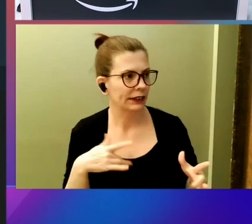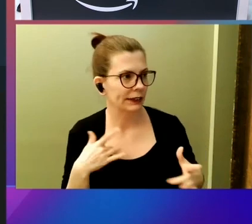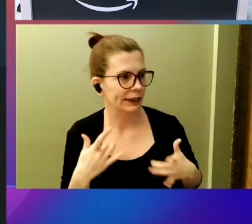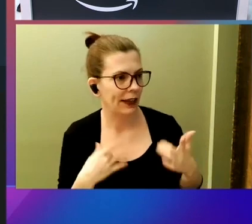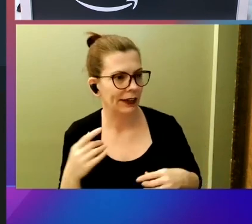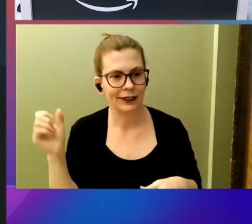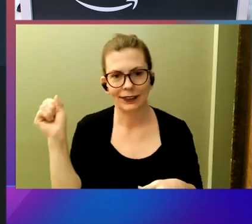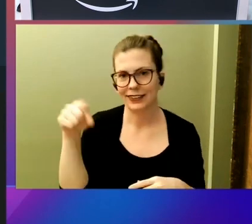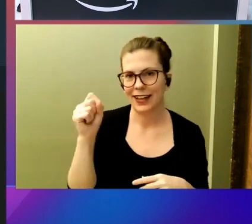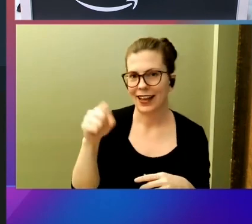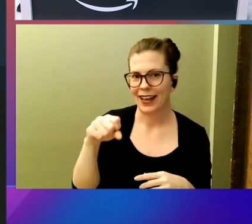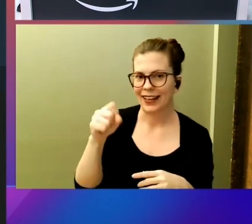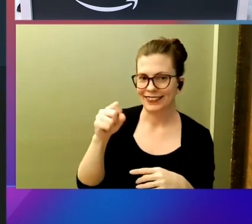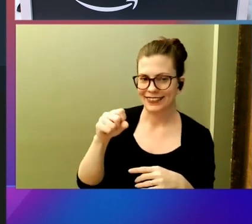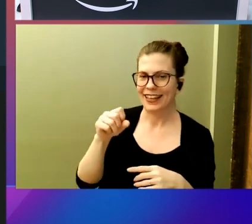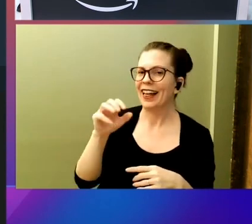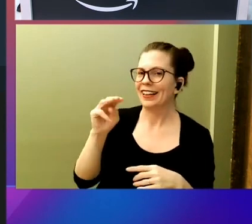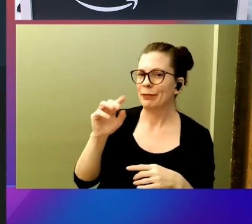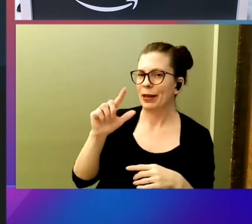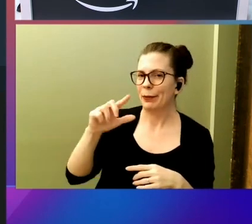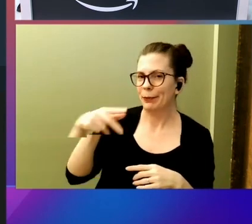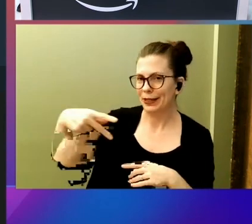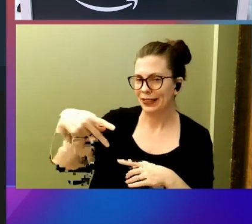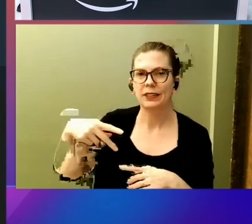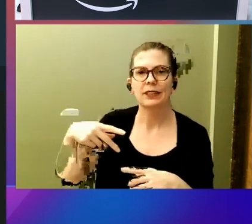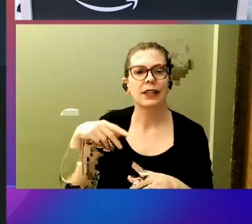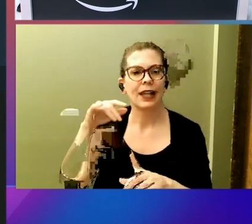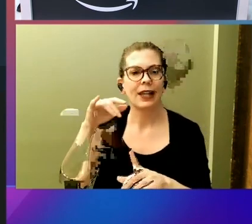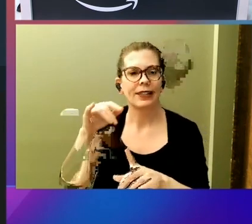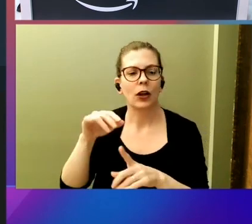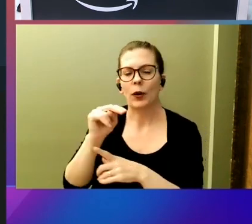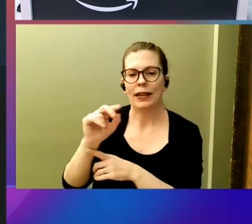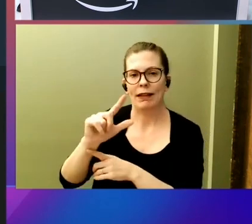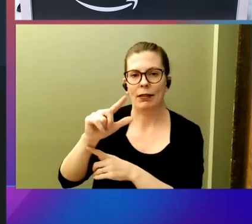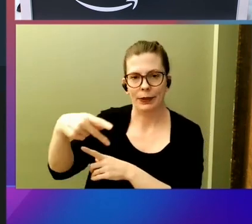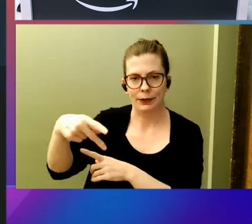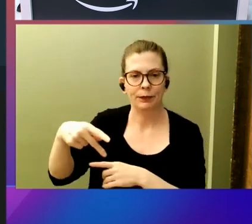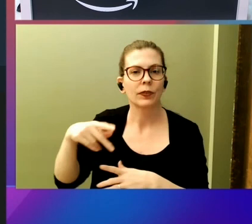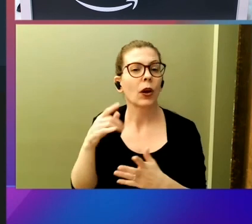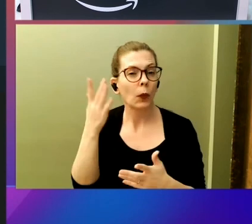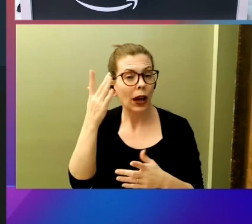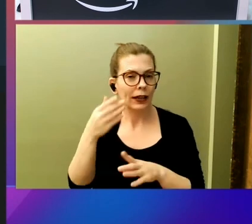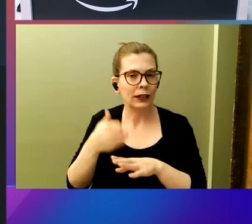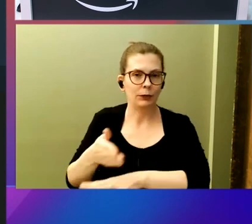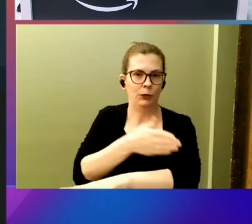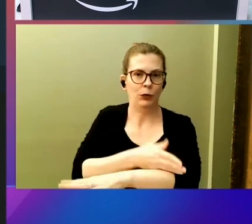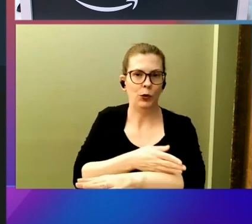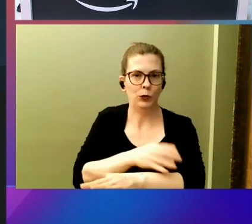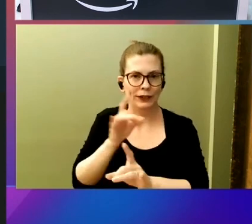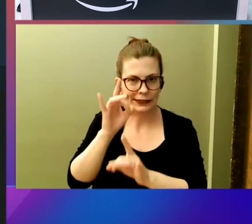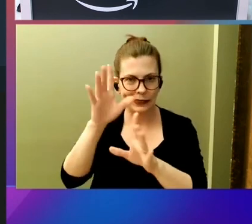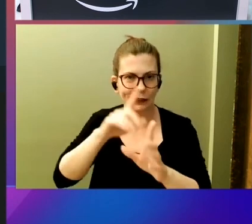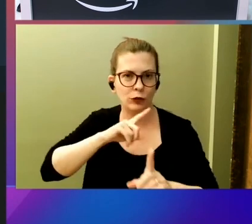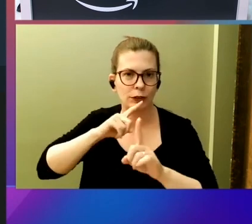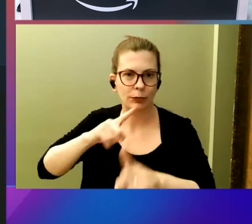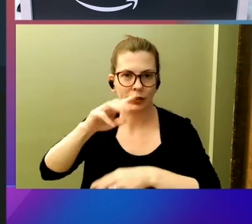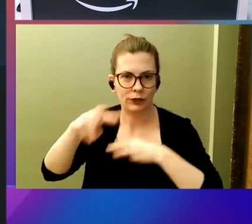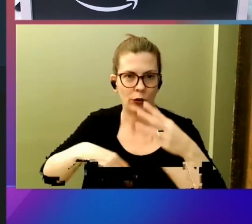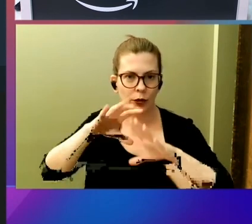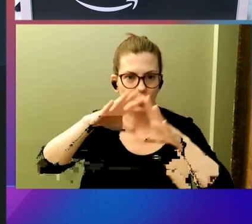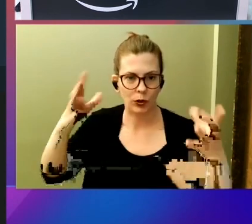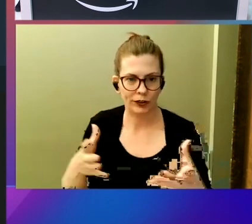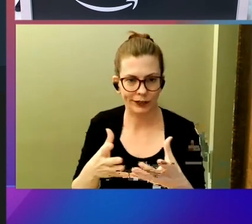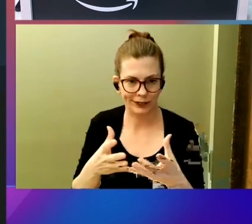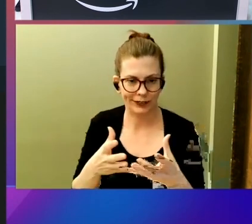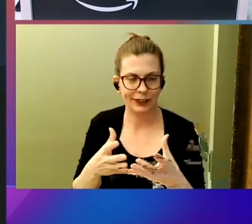NLP, and the reason we're doing it is to improve disaster response worldwide. So That is great. so we're partnering